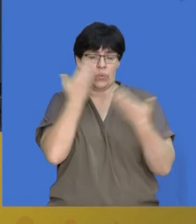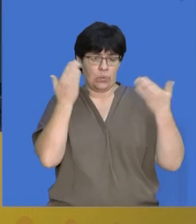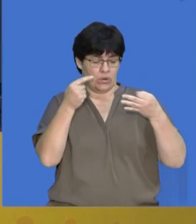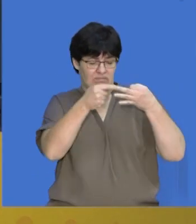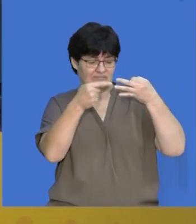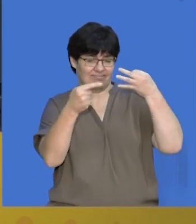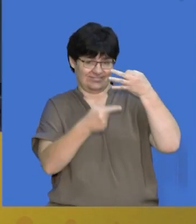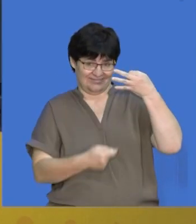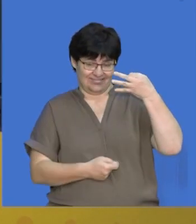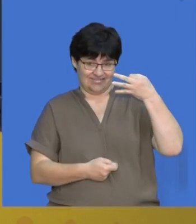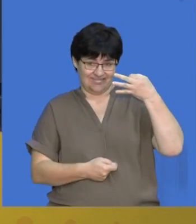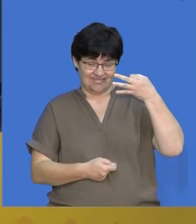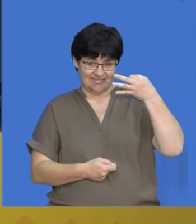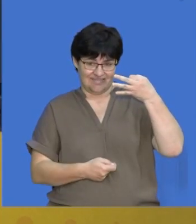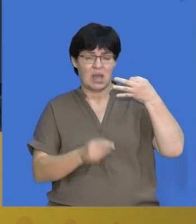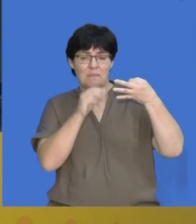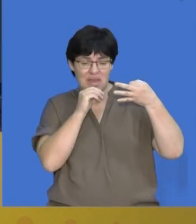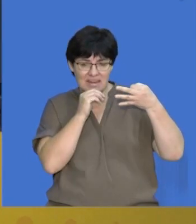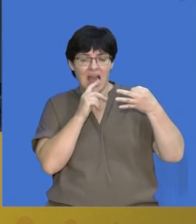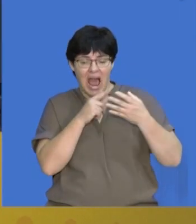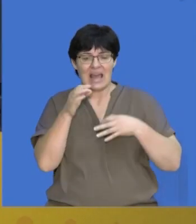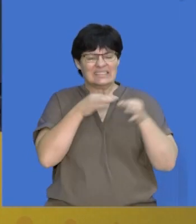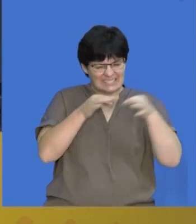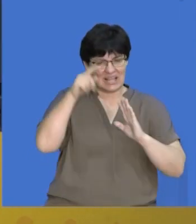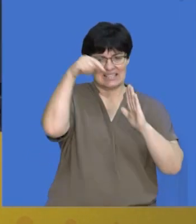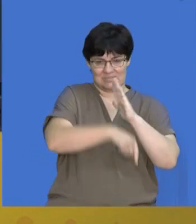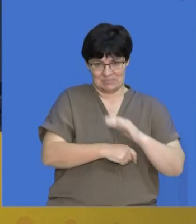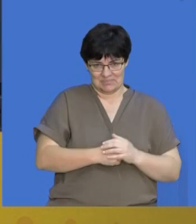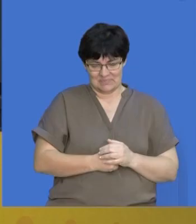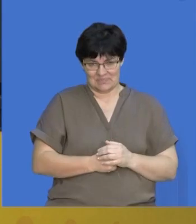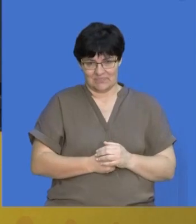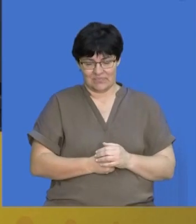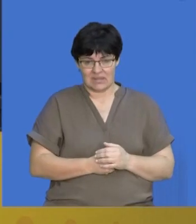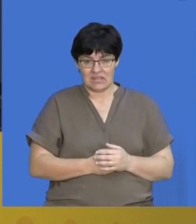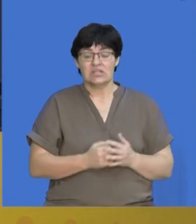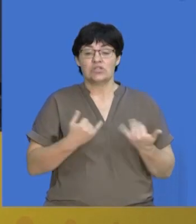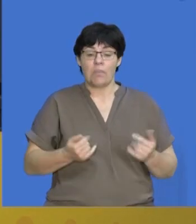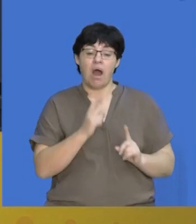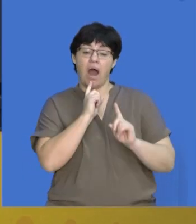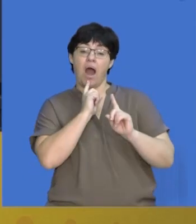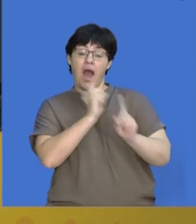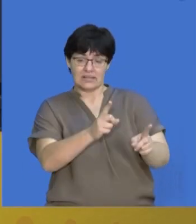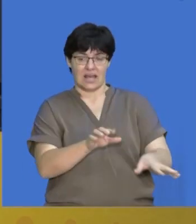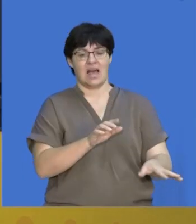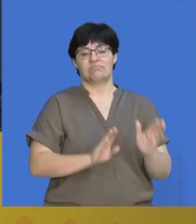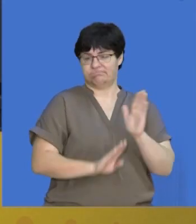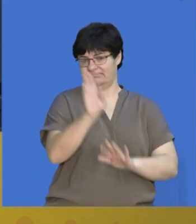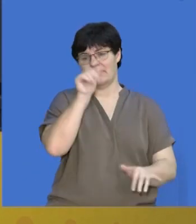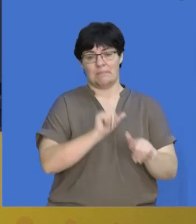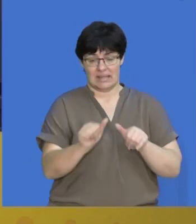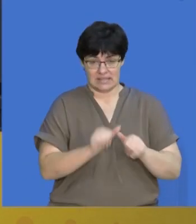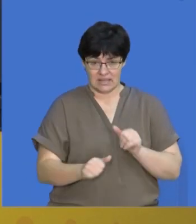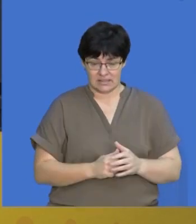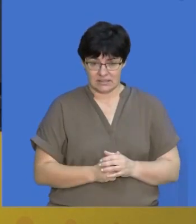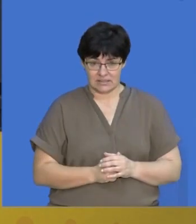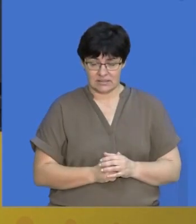skilled, semi-skilled, unskilled, I'm qualifying it even more. Now I'm better answering my question. So what's